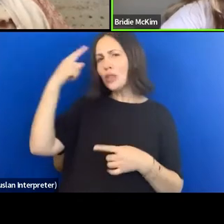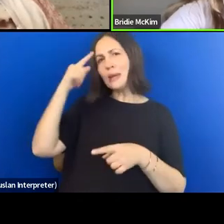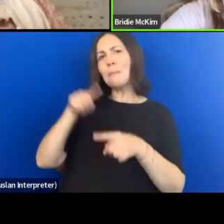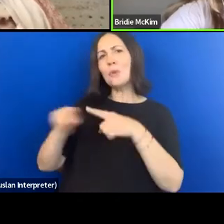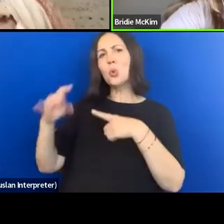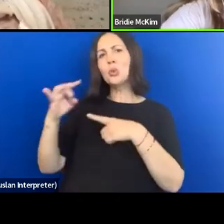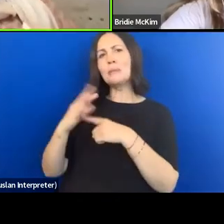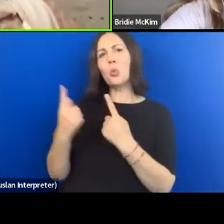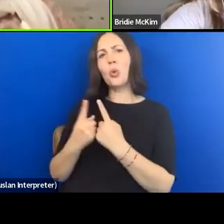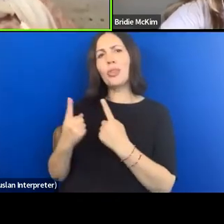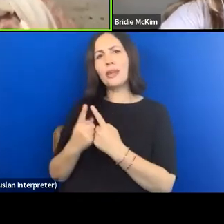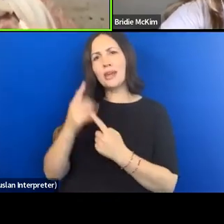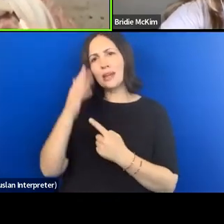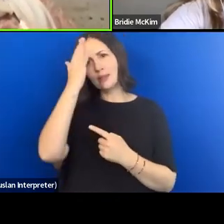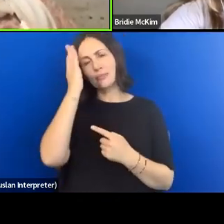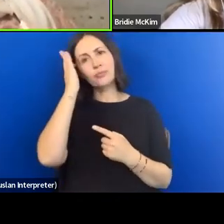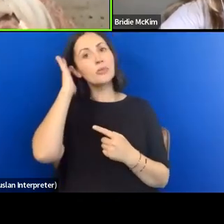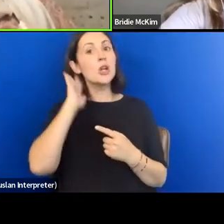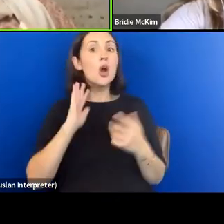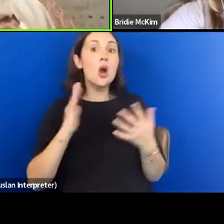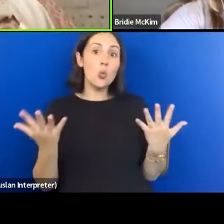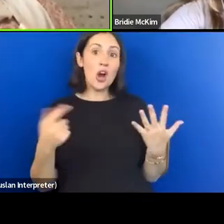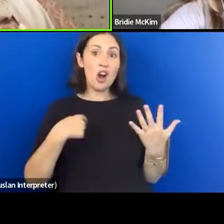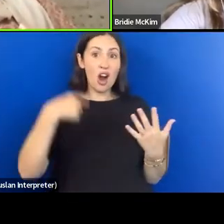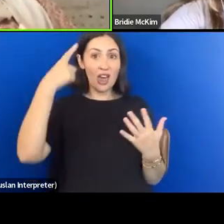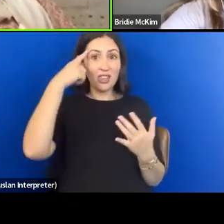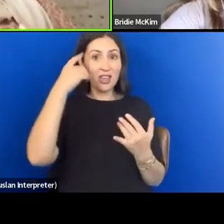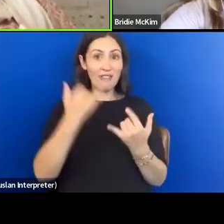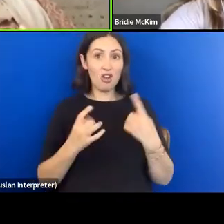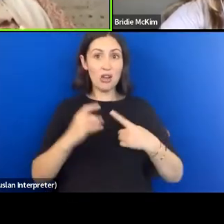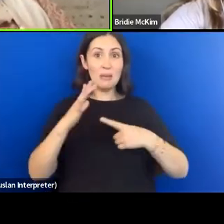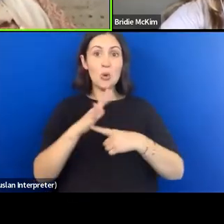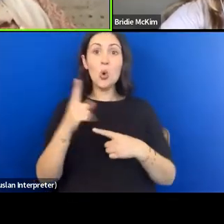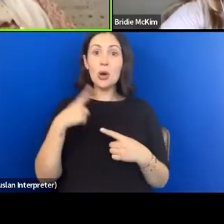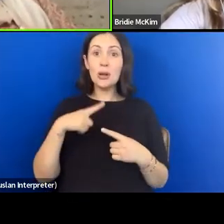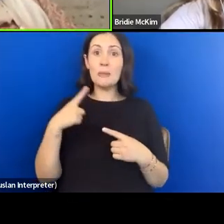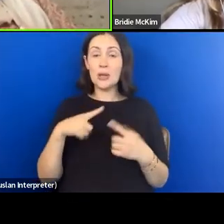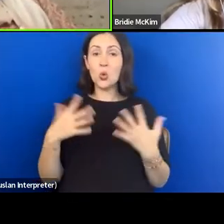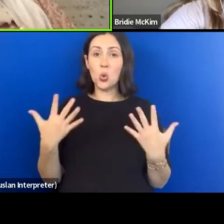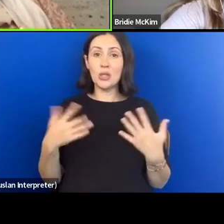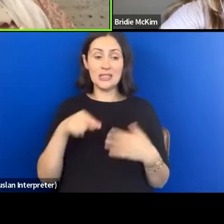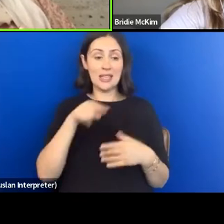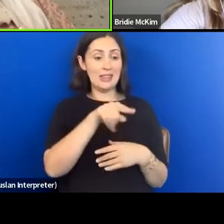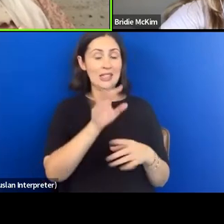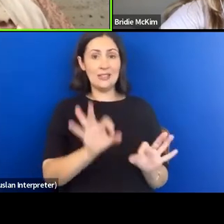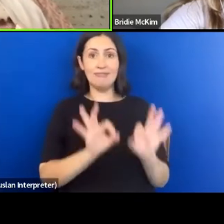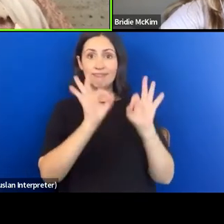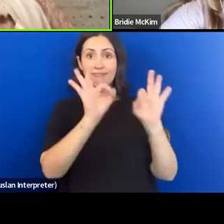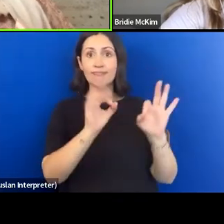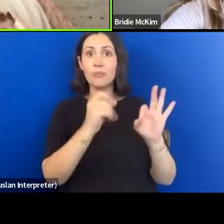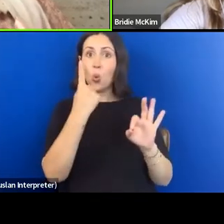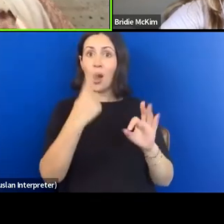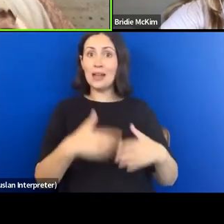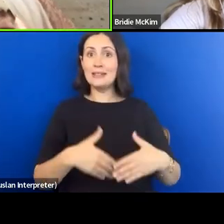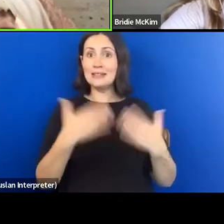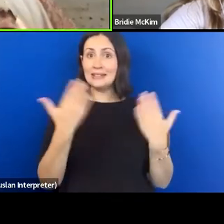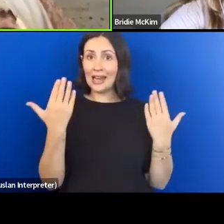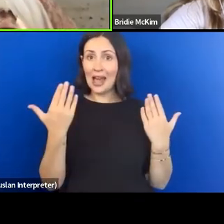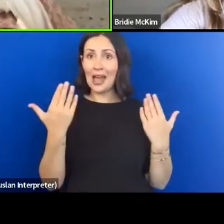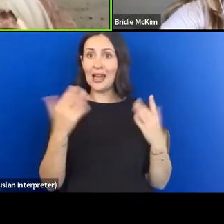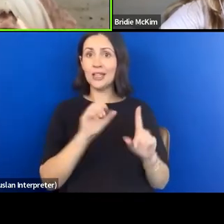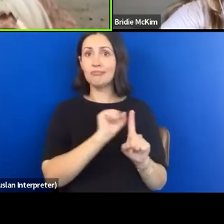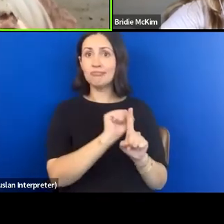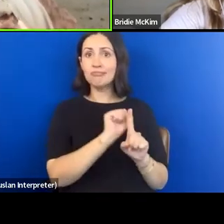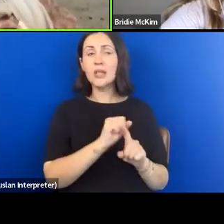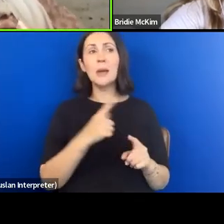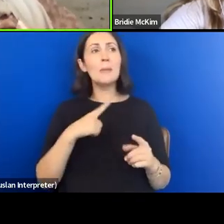it? I think the importance of International Day of People with Disability is that, again,